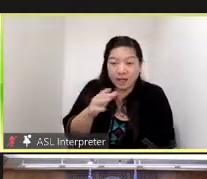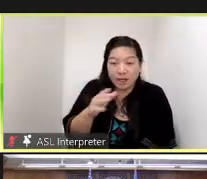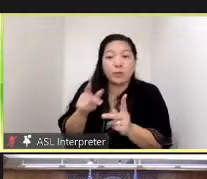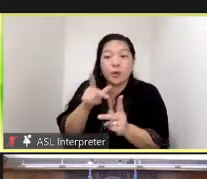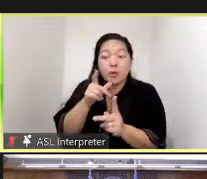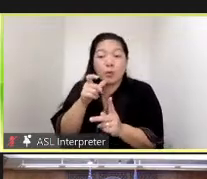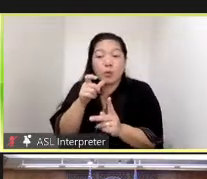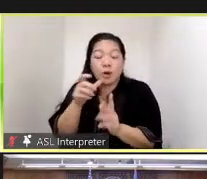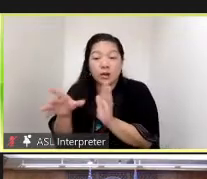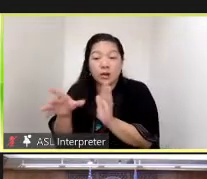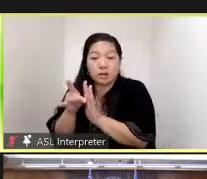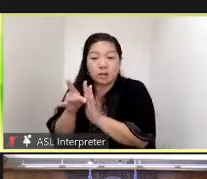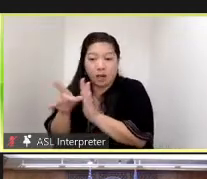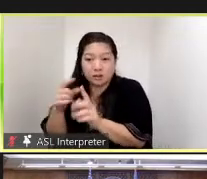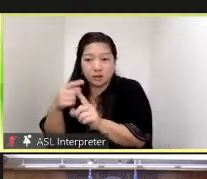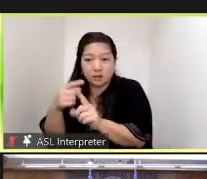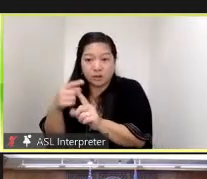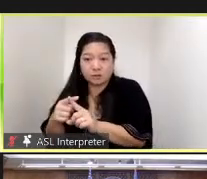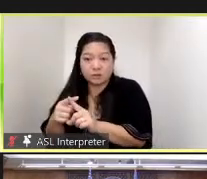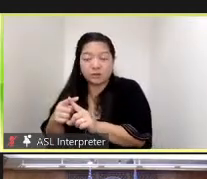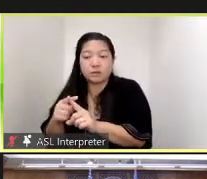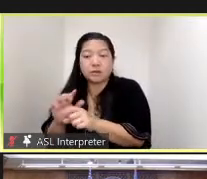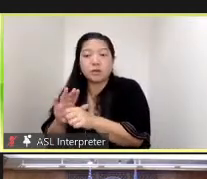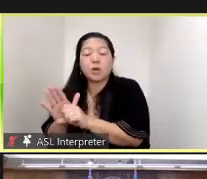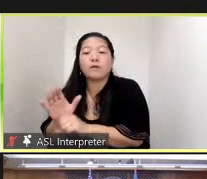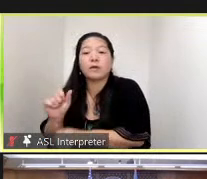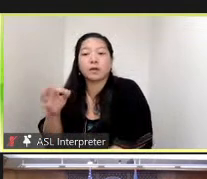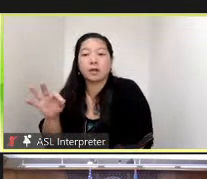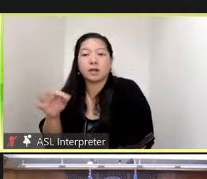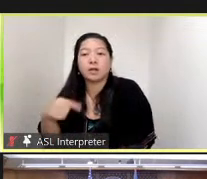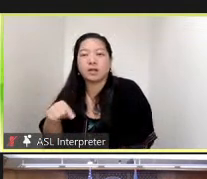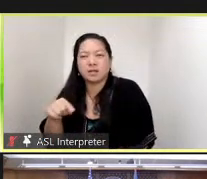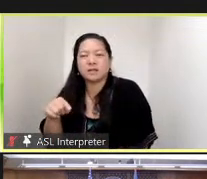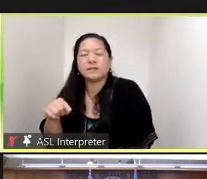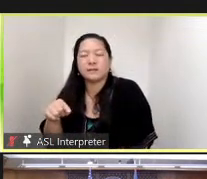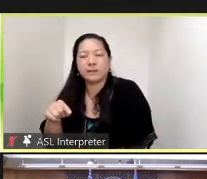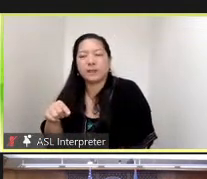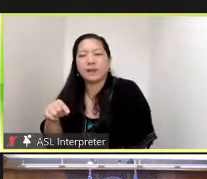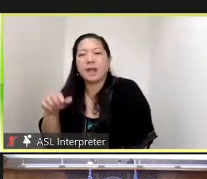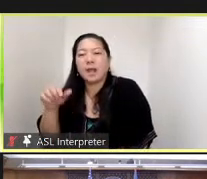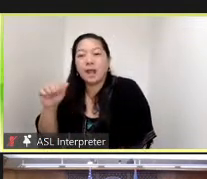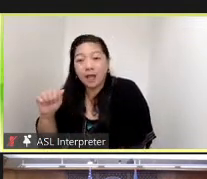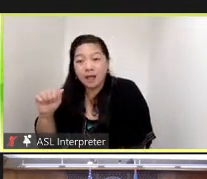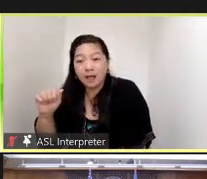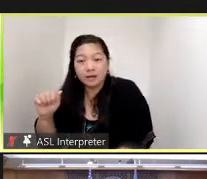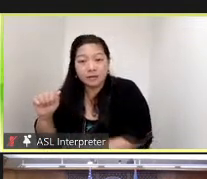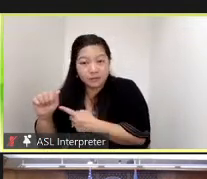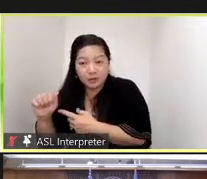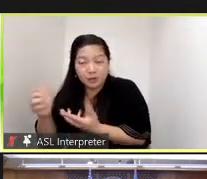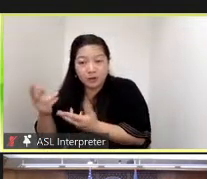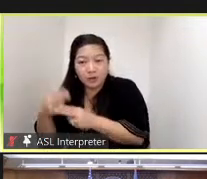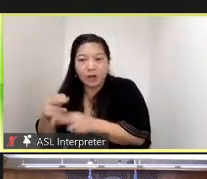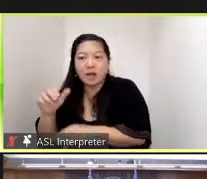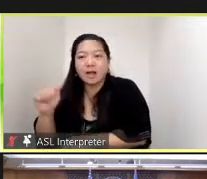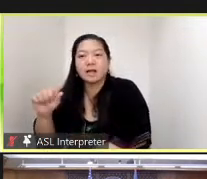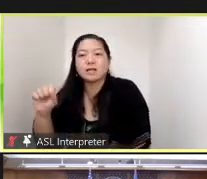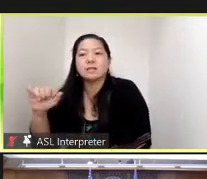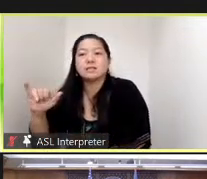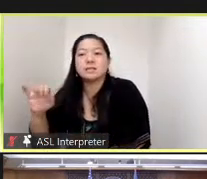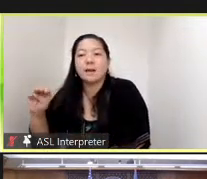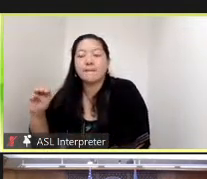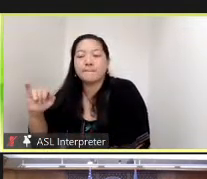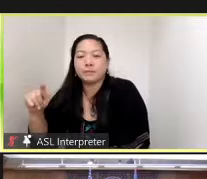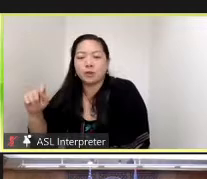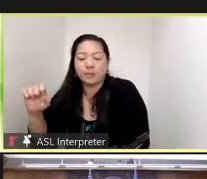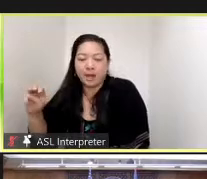course, that's something that we want to look into. We can definitely catch the symptomatics, correct? Right? If you're symptomatic, go get tested. Now, if you're asymptomatic, that's